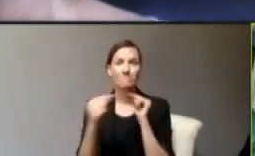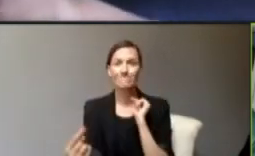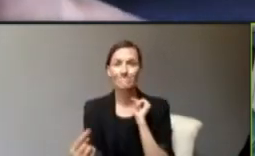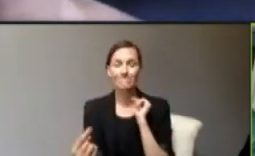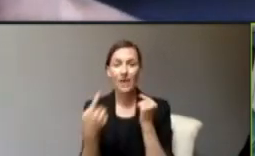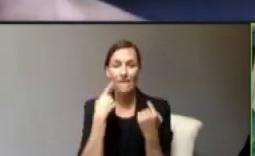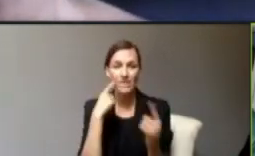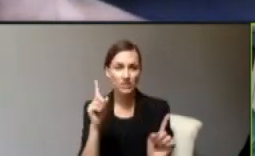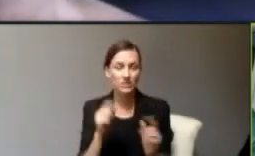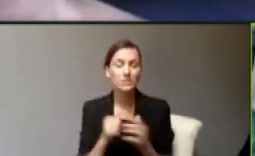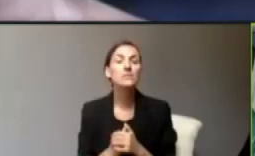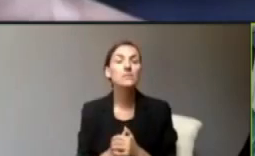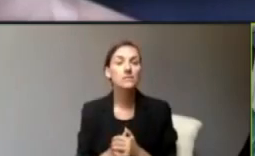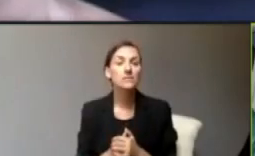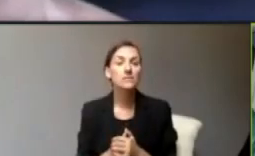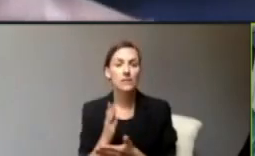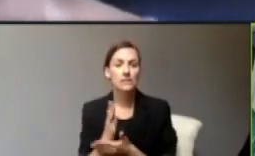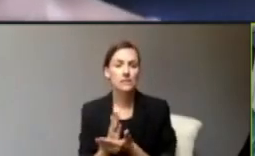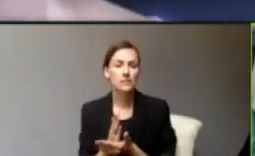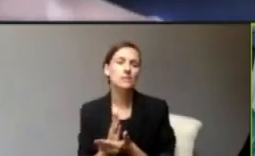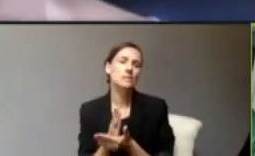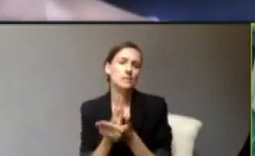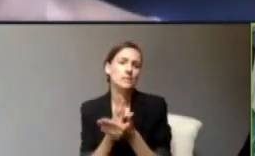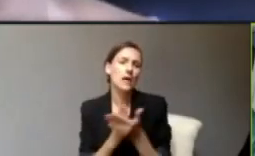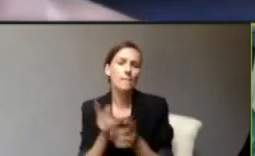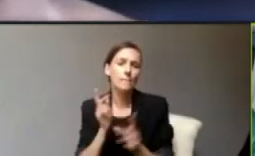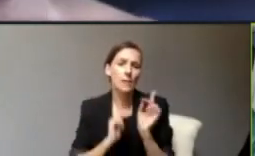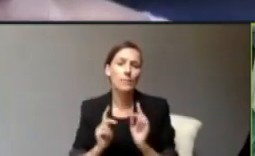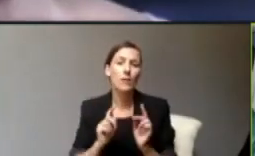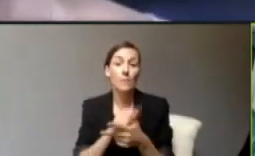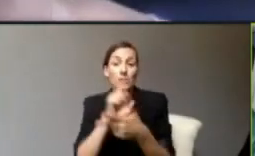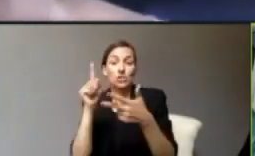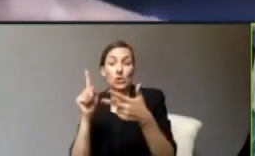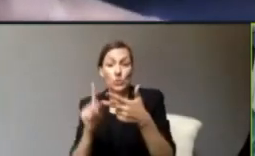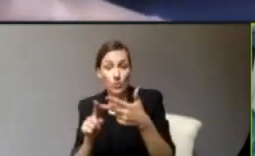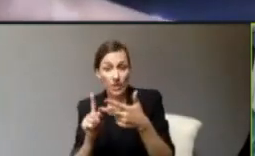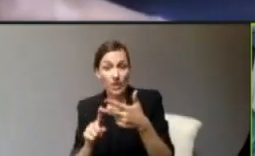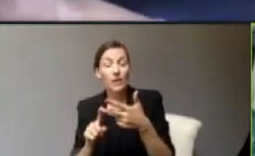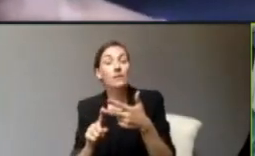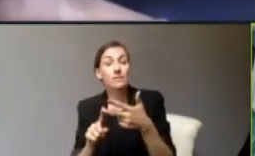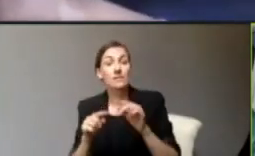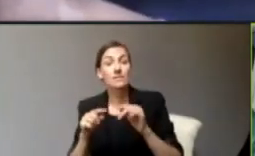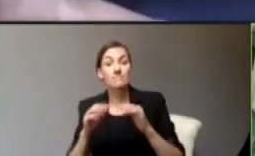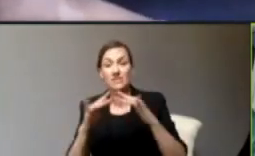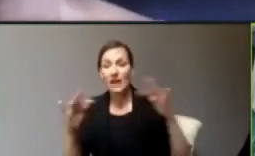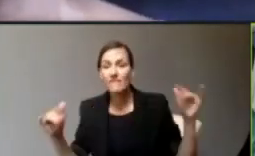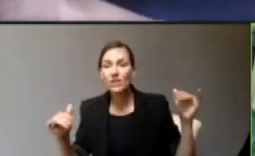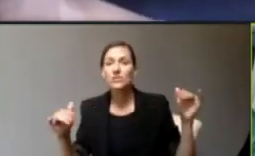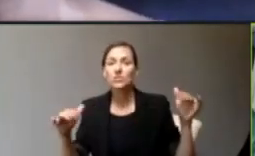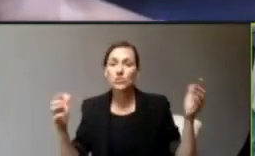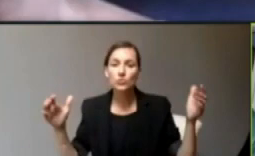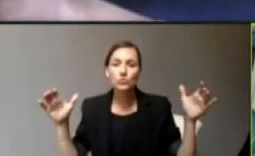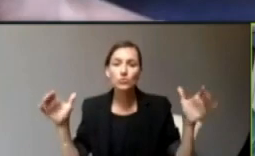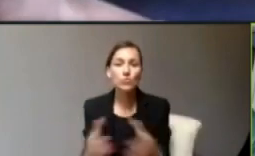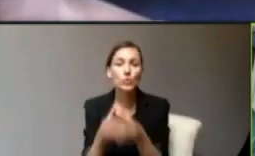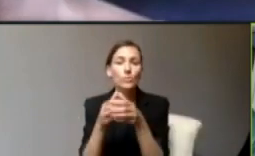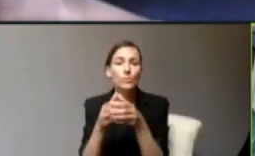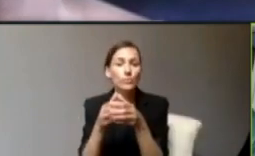Then phase 3 is where you get to a large population that's diverse, that has different ages,